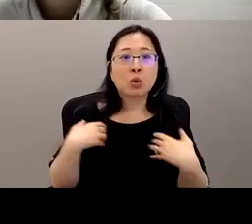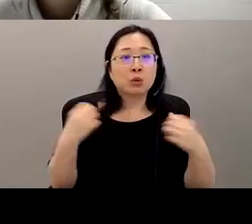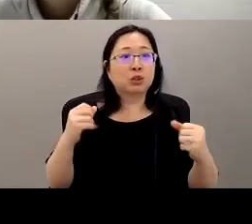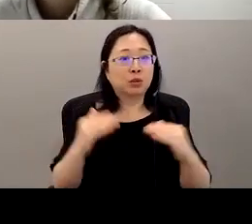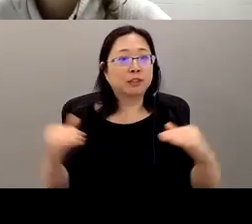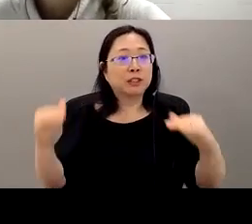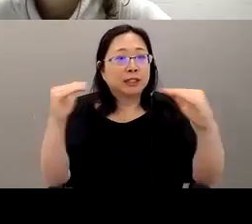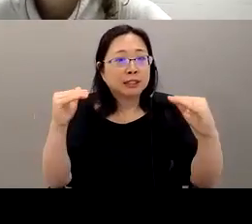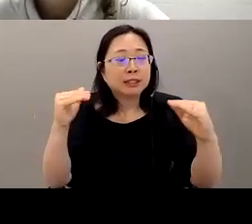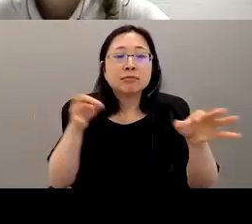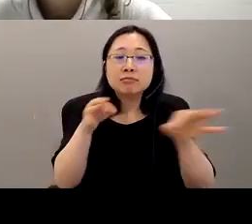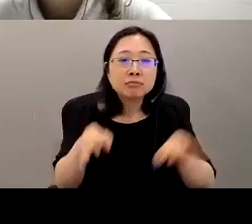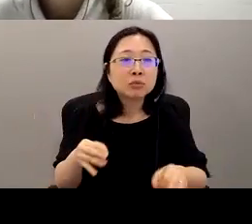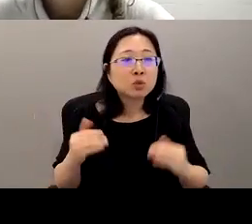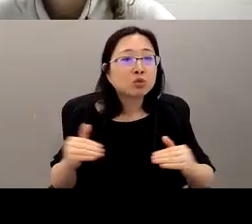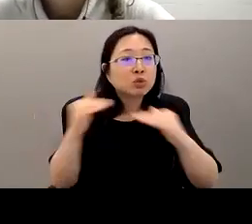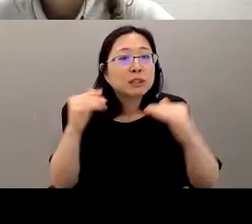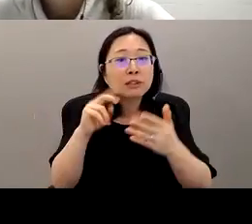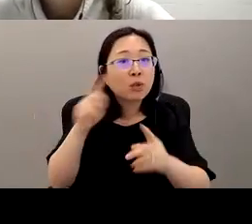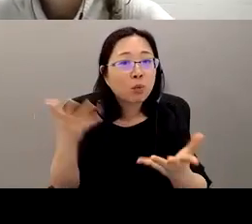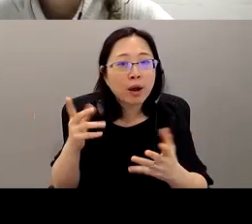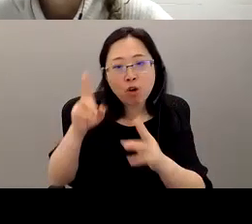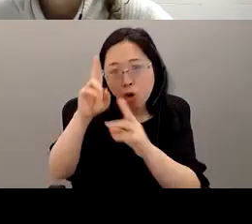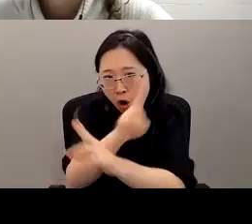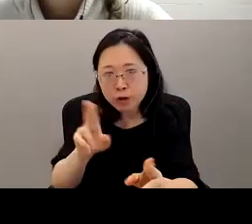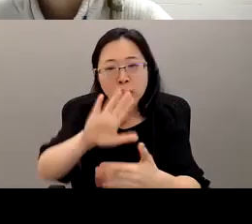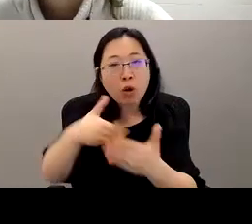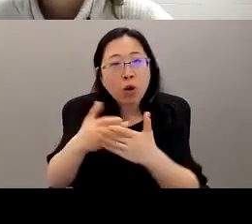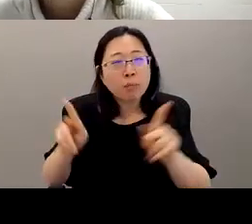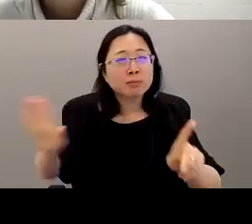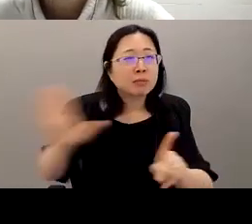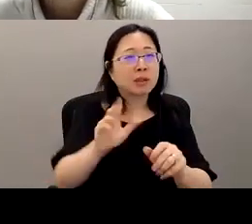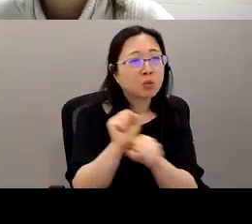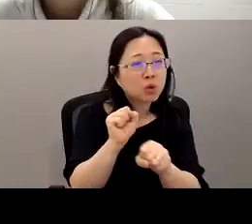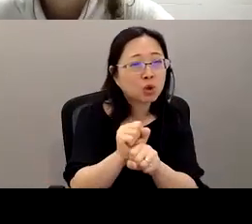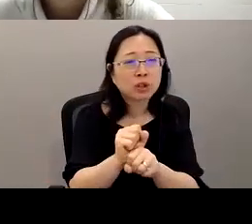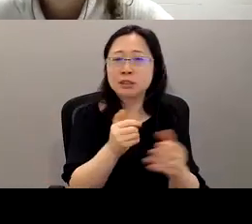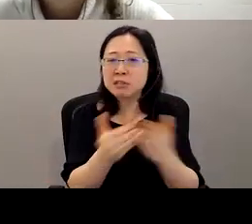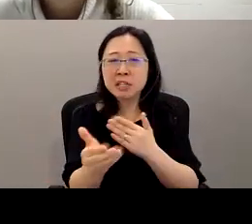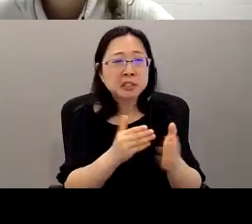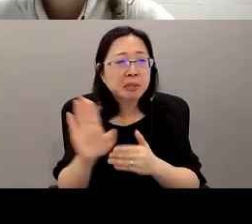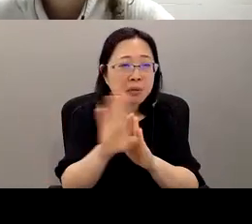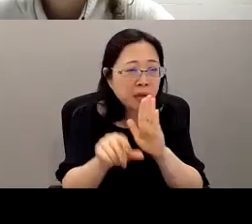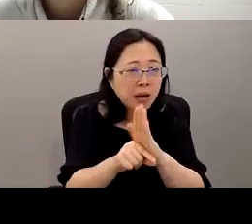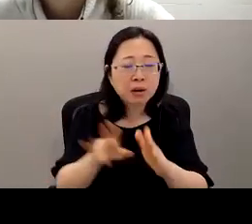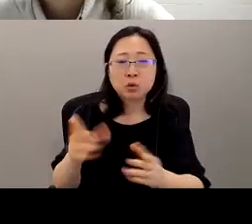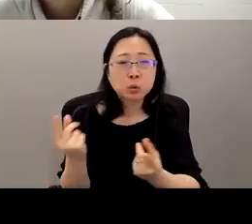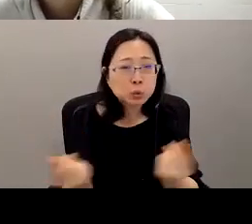justice as honoring the inherent worth of all human beings, regardless of who they are and what they